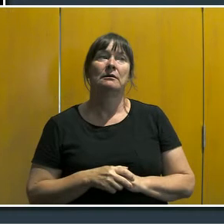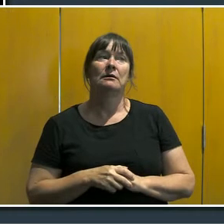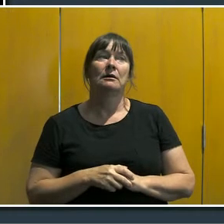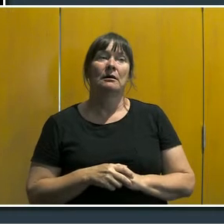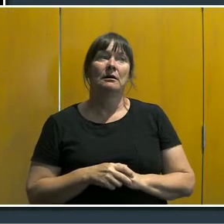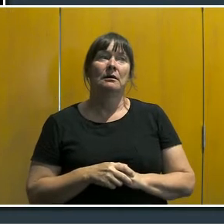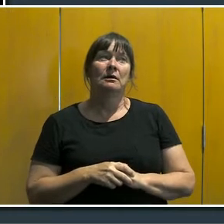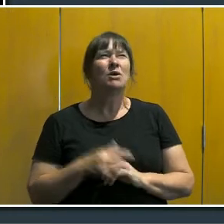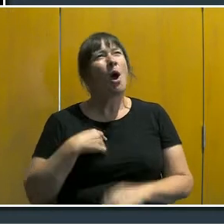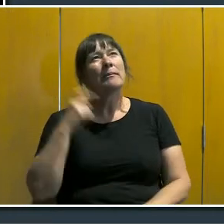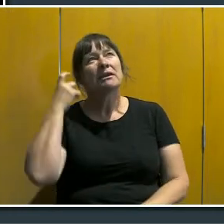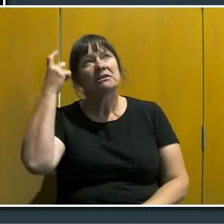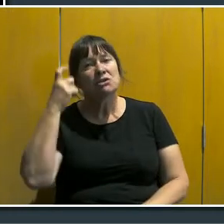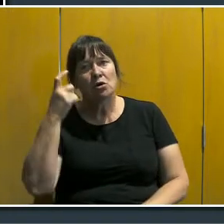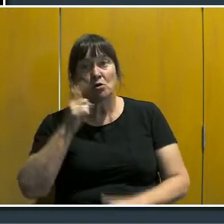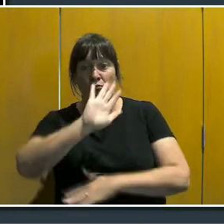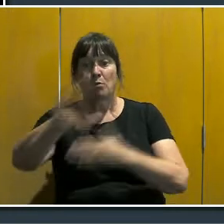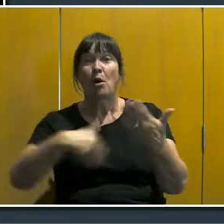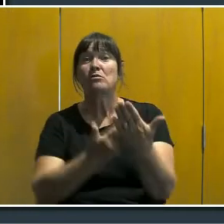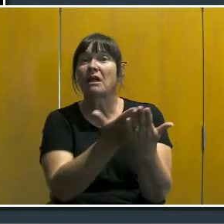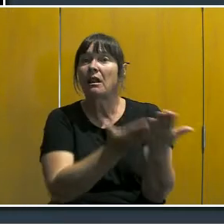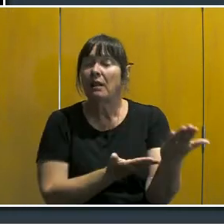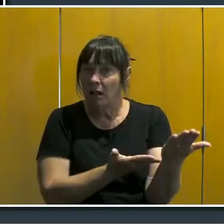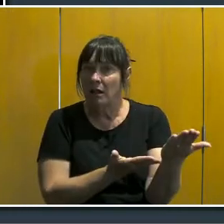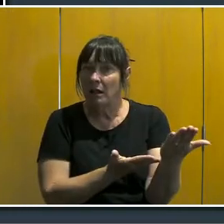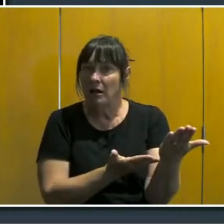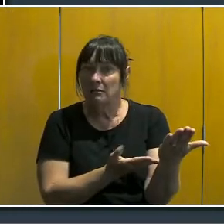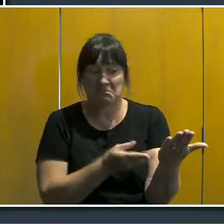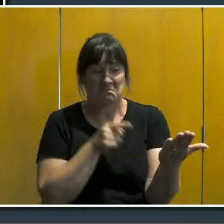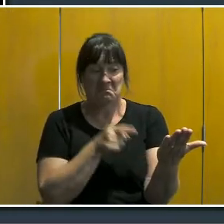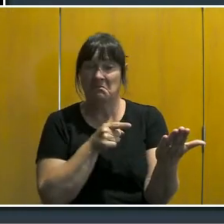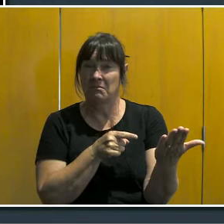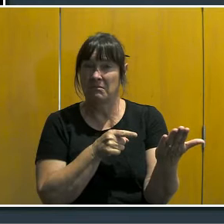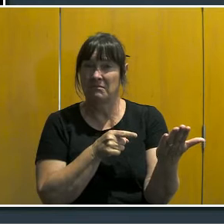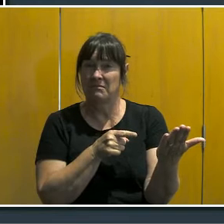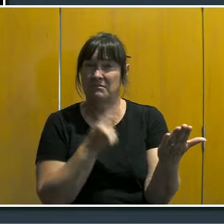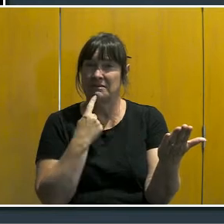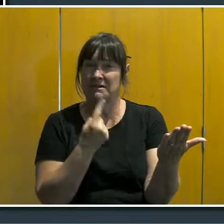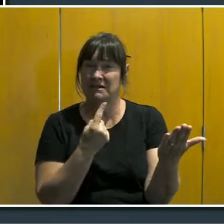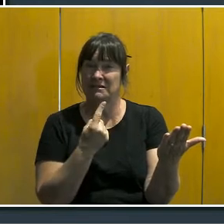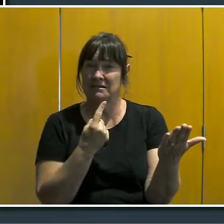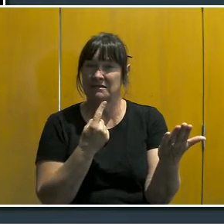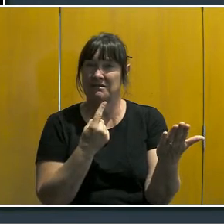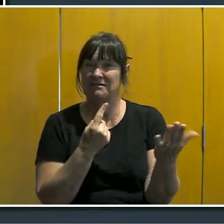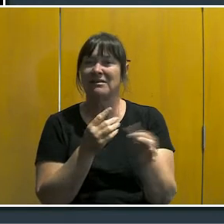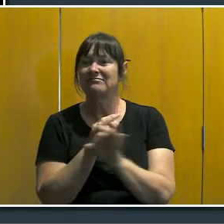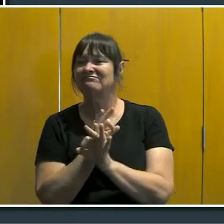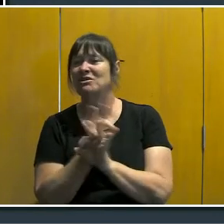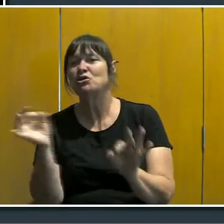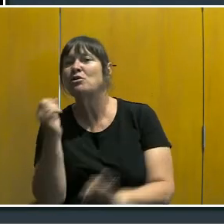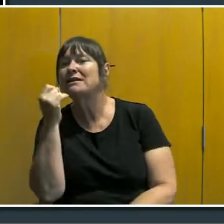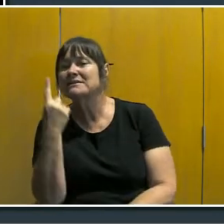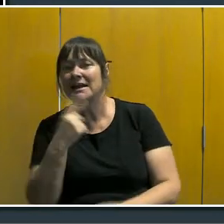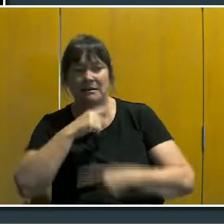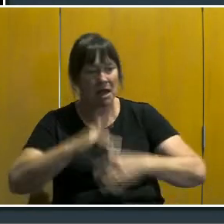So I'm concerned that this proposal that we're looking at seems to indicate a distinct lack of understanding around what